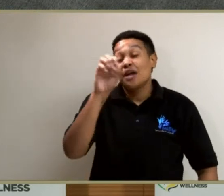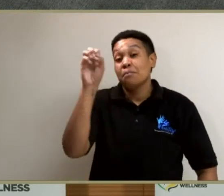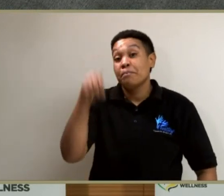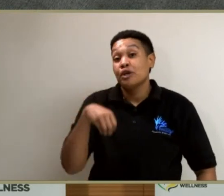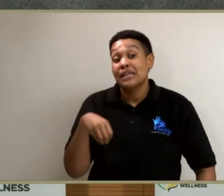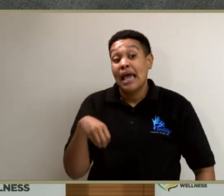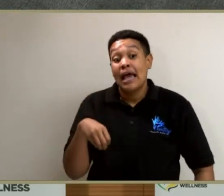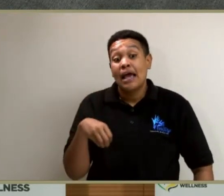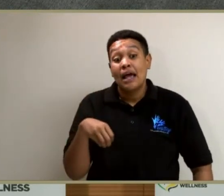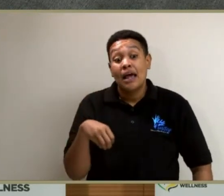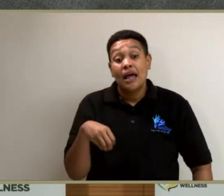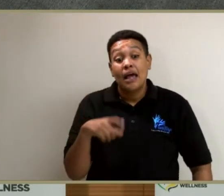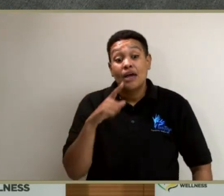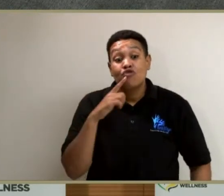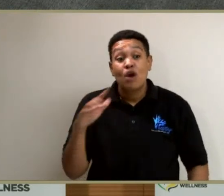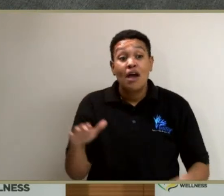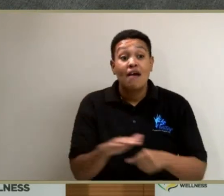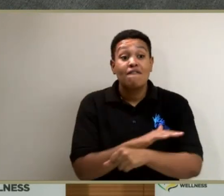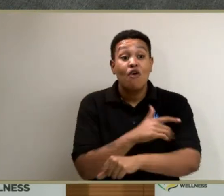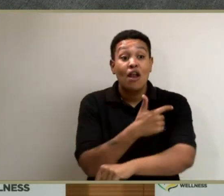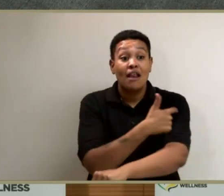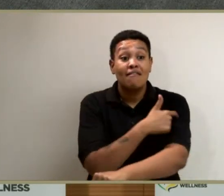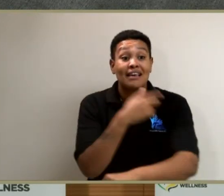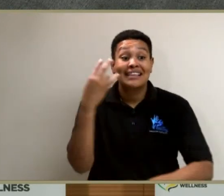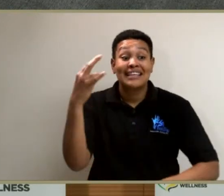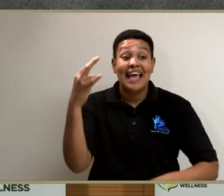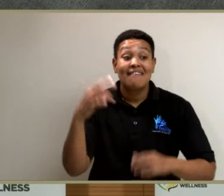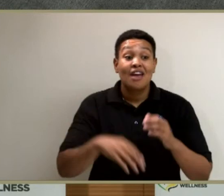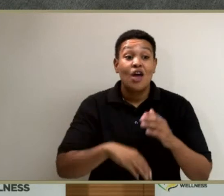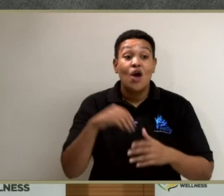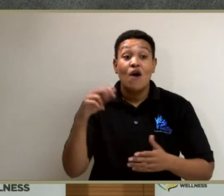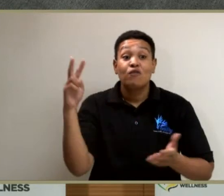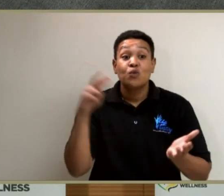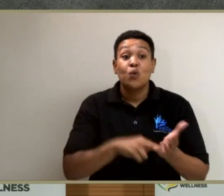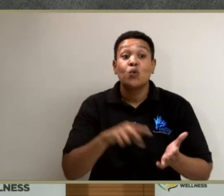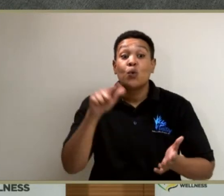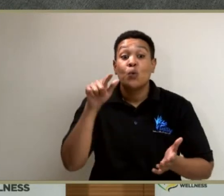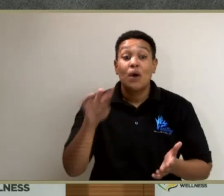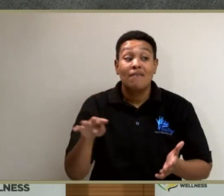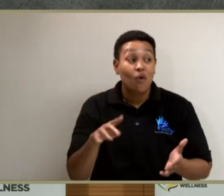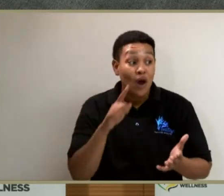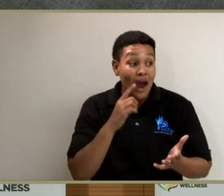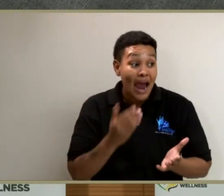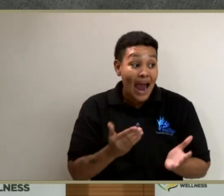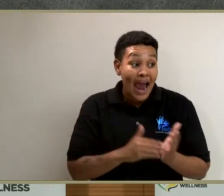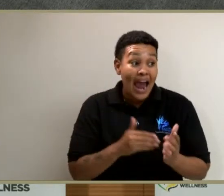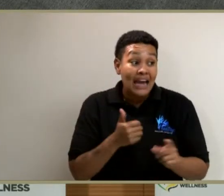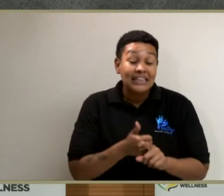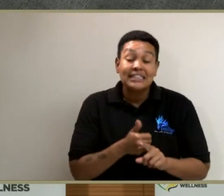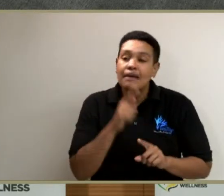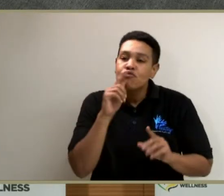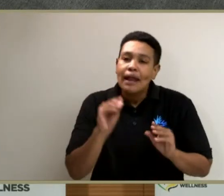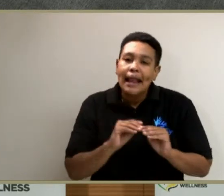0.8% were fully vaccinated. That's 17 of 2024. Again, very, very